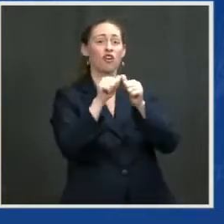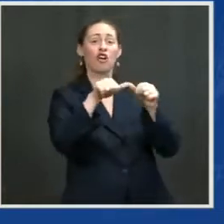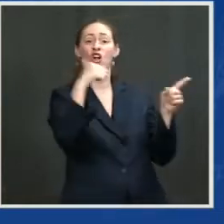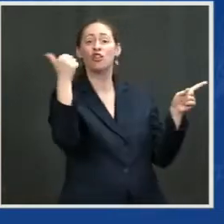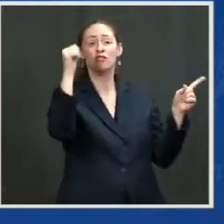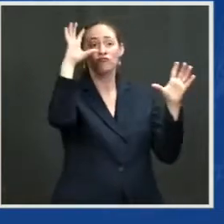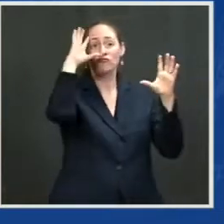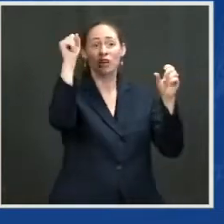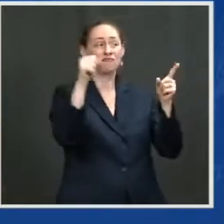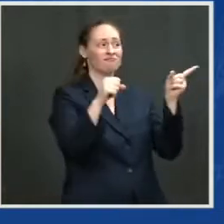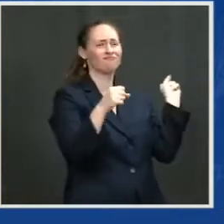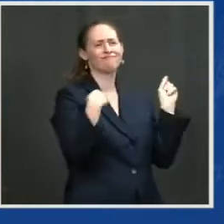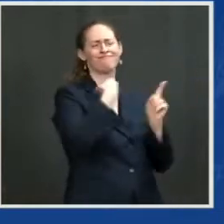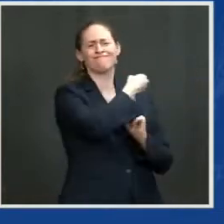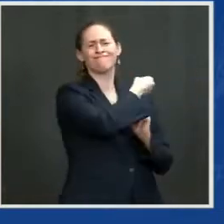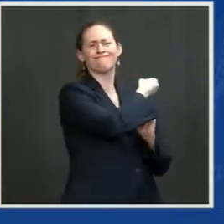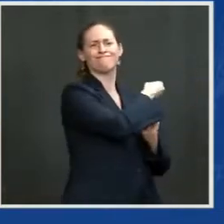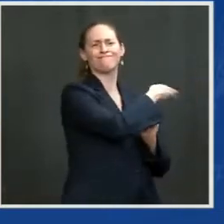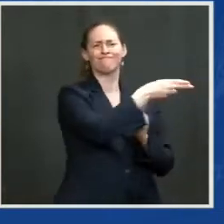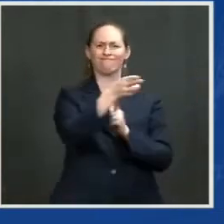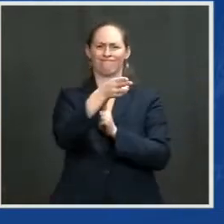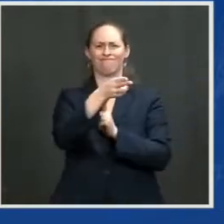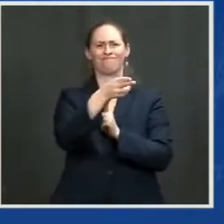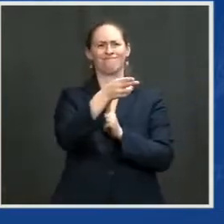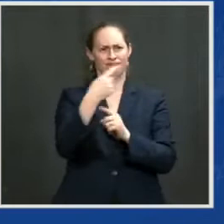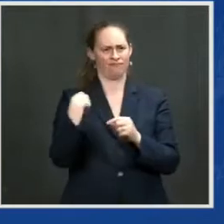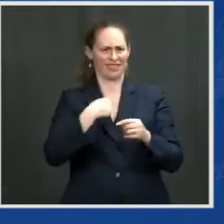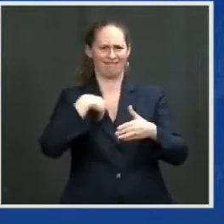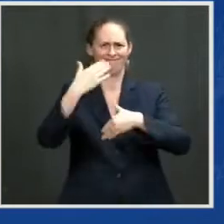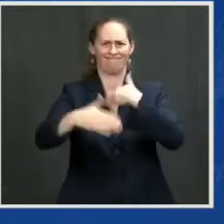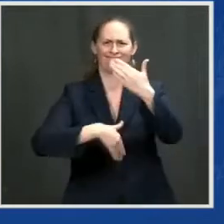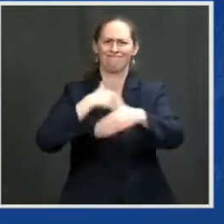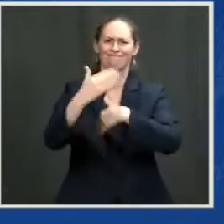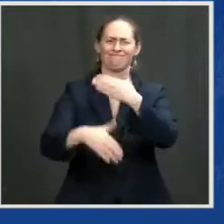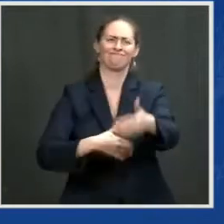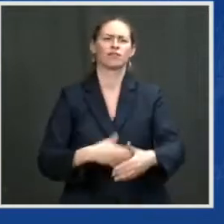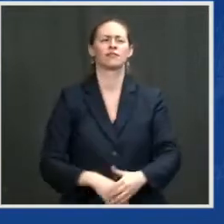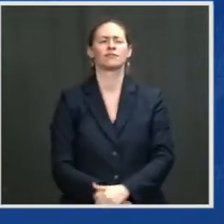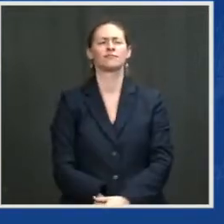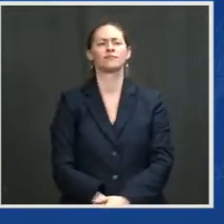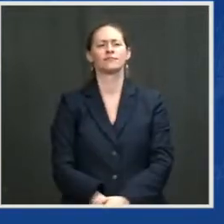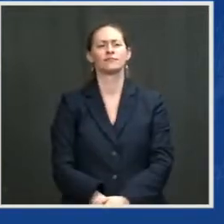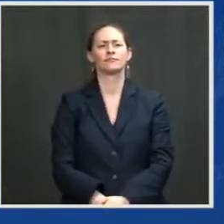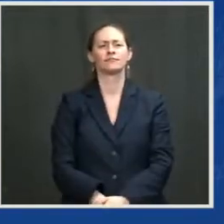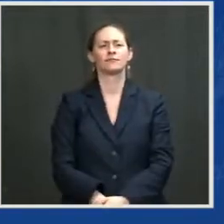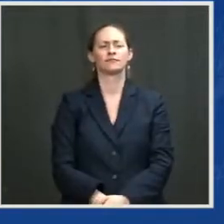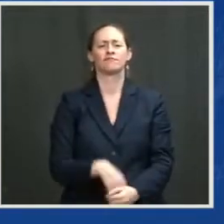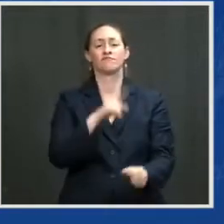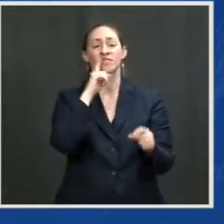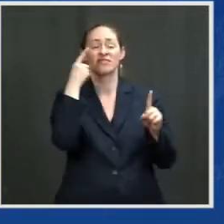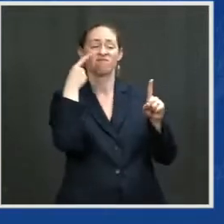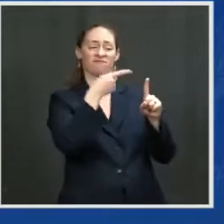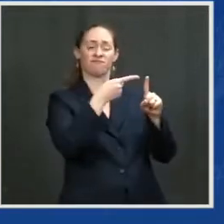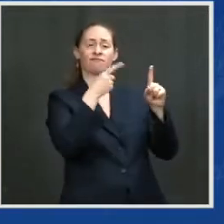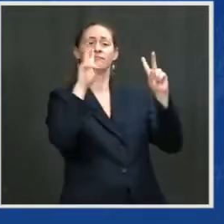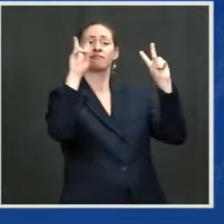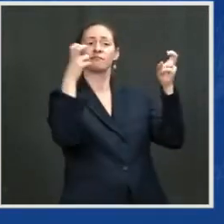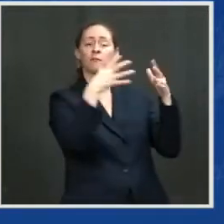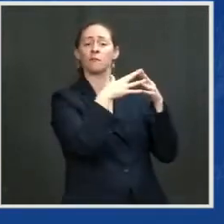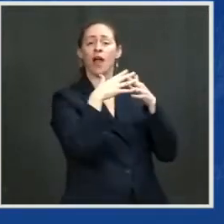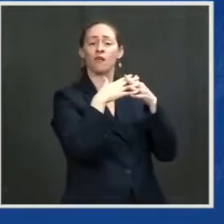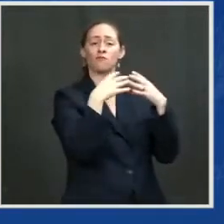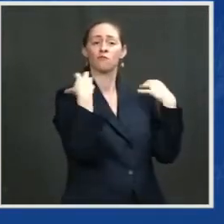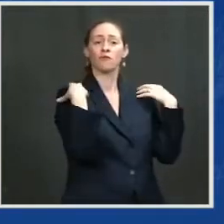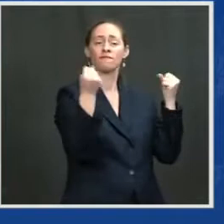us back for the American Recovery Act, just getting us back and getting people. A lot of that had to do with getting people vaccinated,